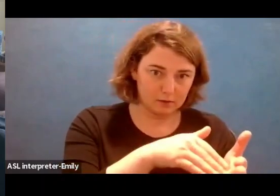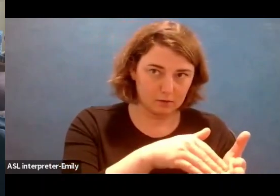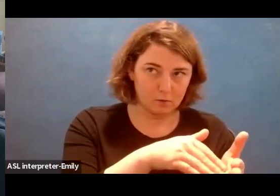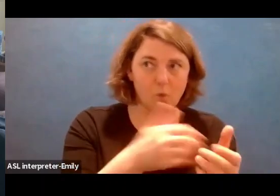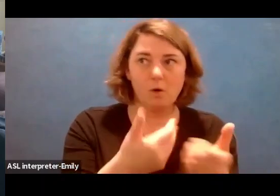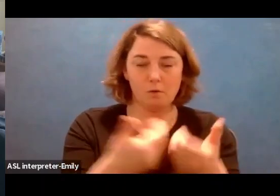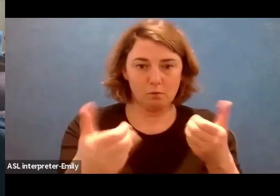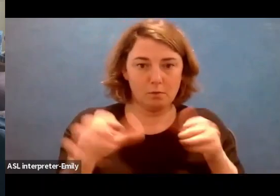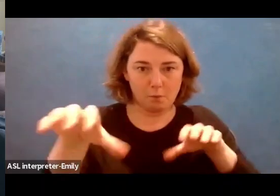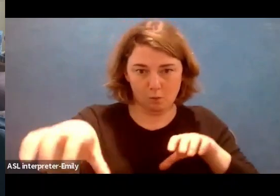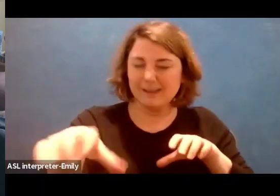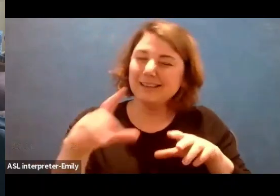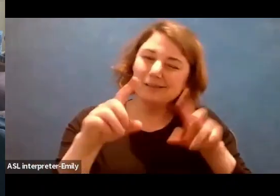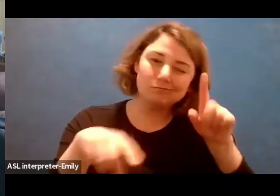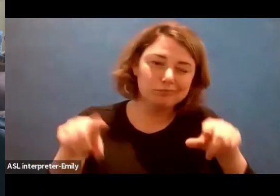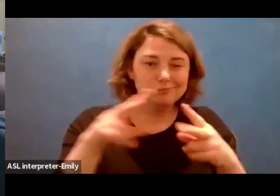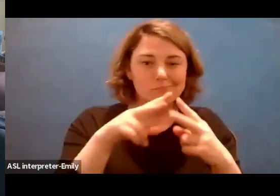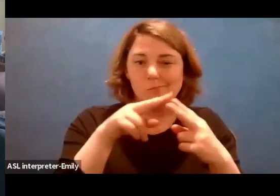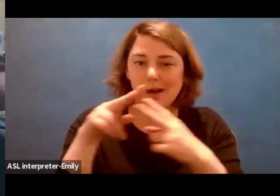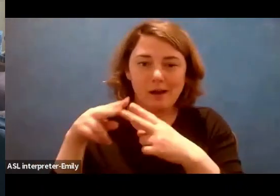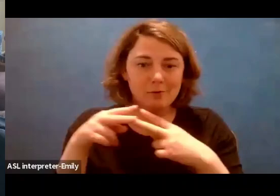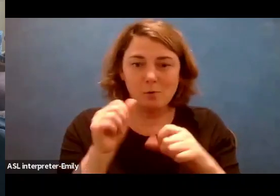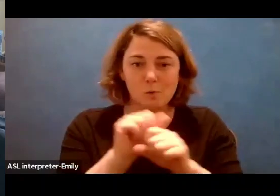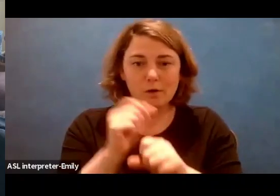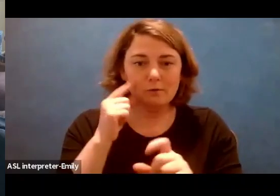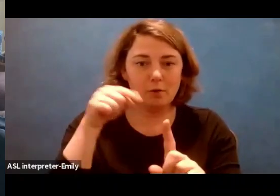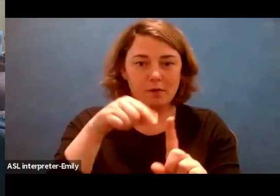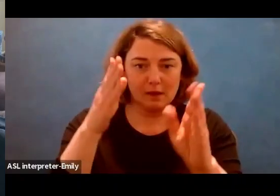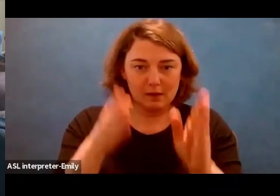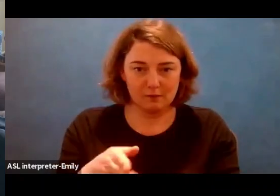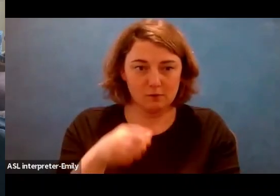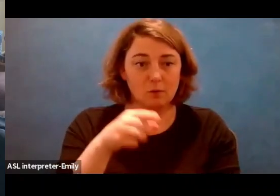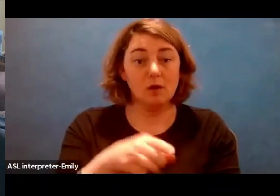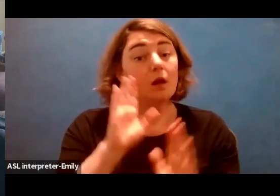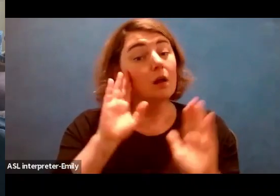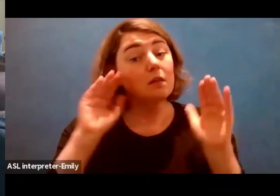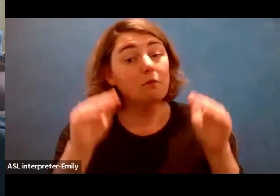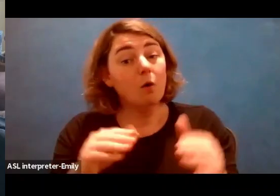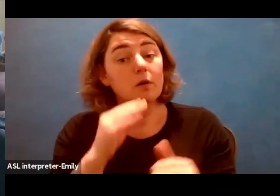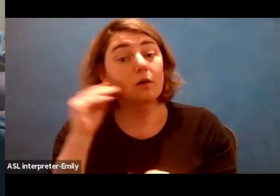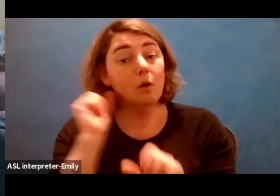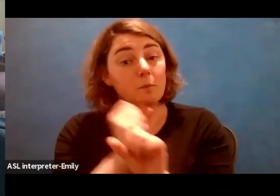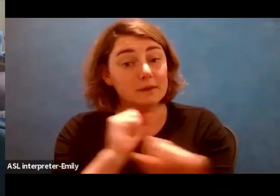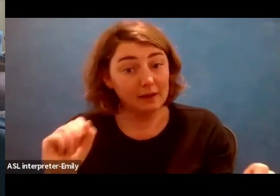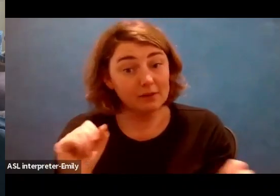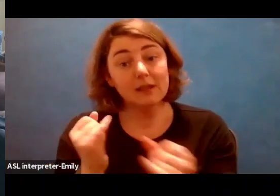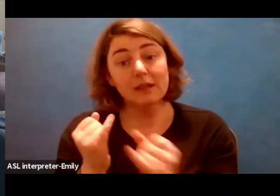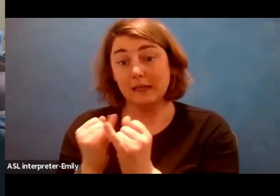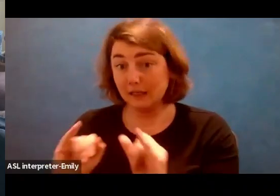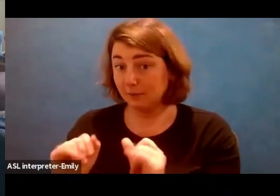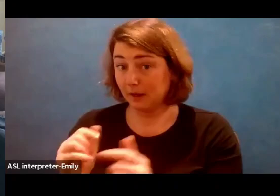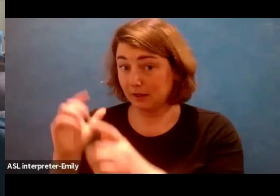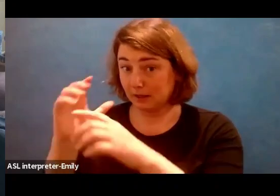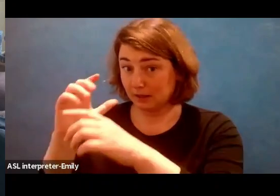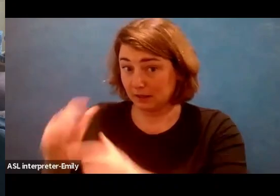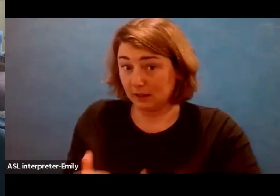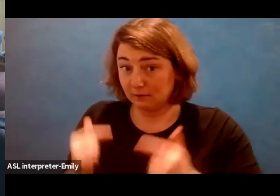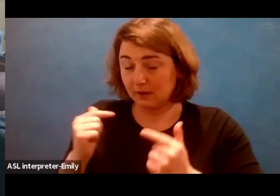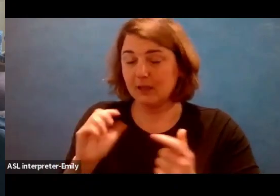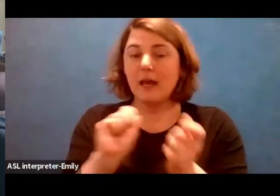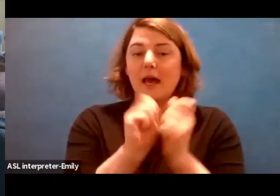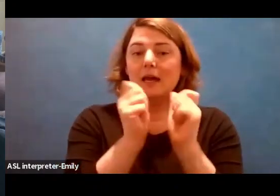remotely, kind of a combination of whatever works for the individual. And the focus is home safety, independent living, and adapting to